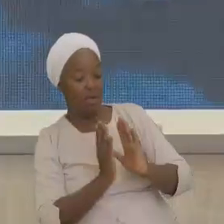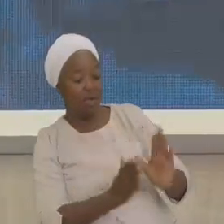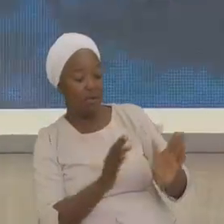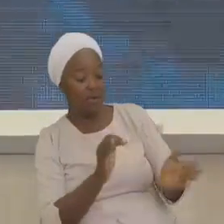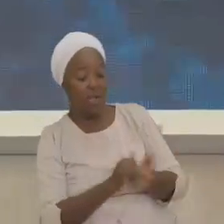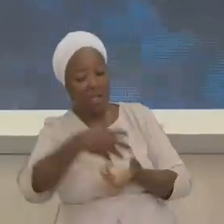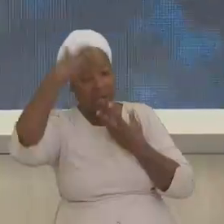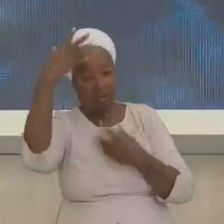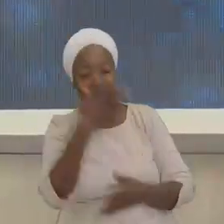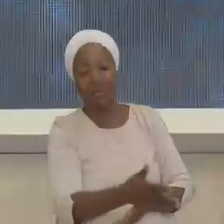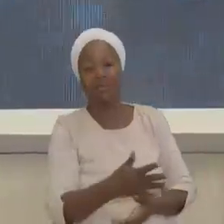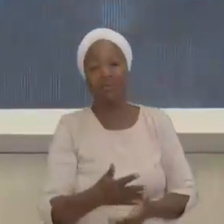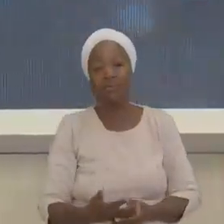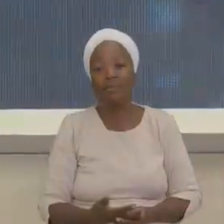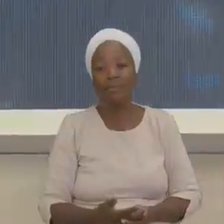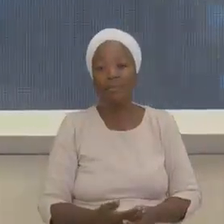alone.